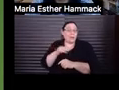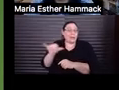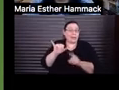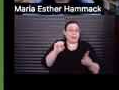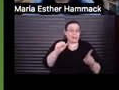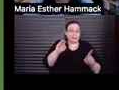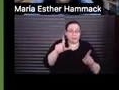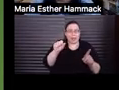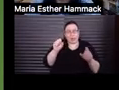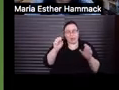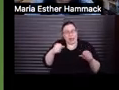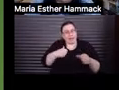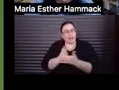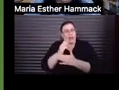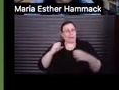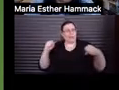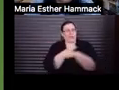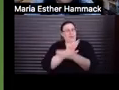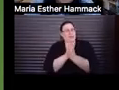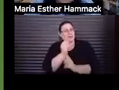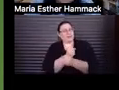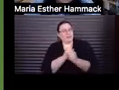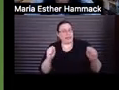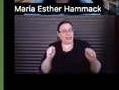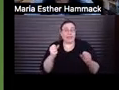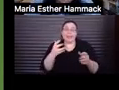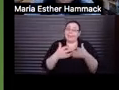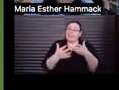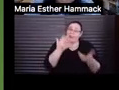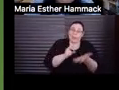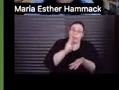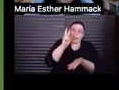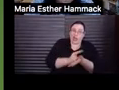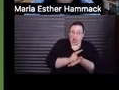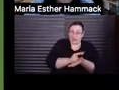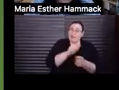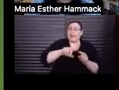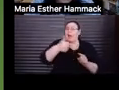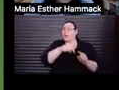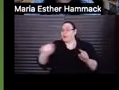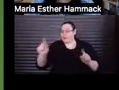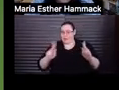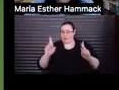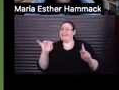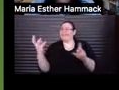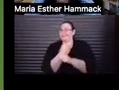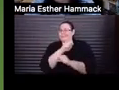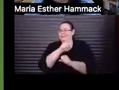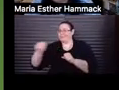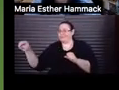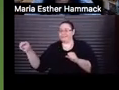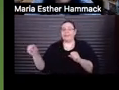fight for their freedom, even when she may have not attained it, others actually did. So liberation and